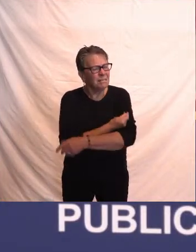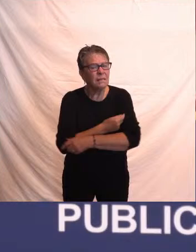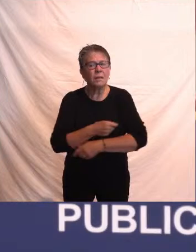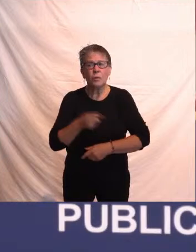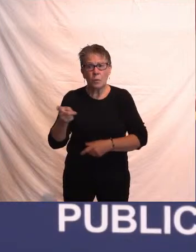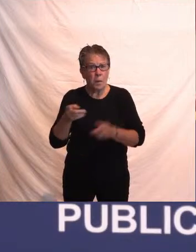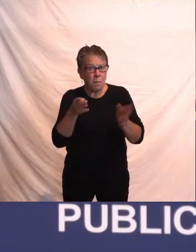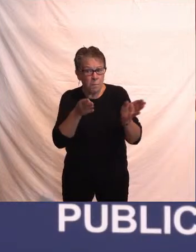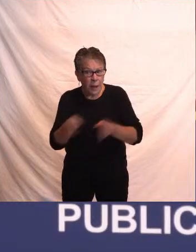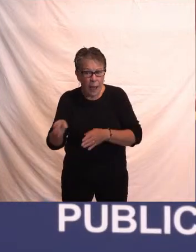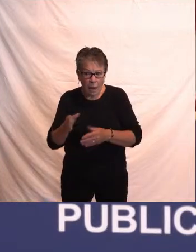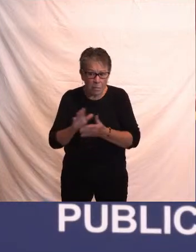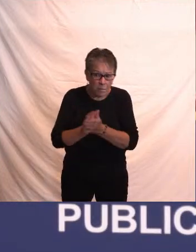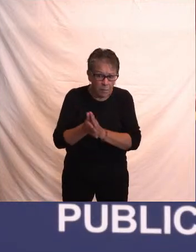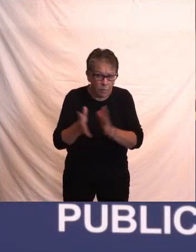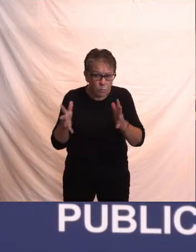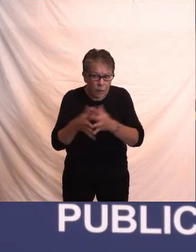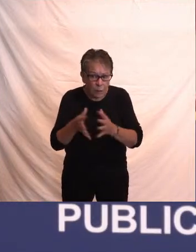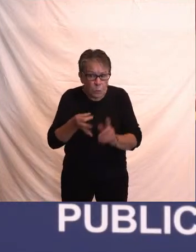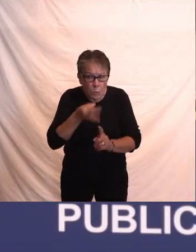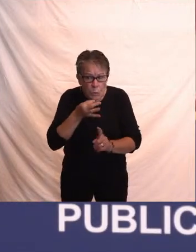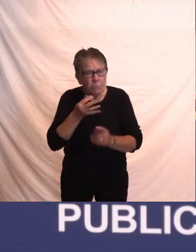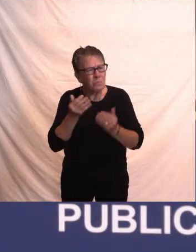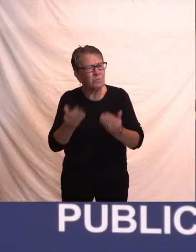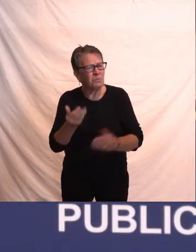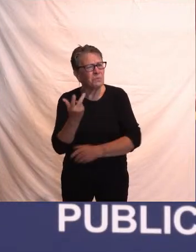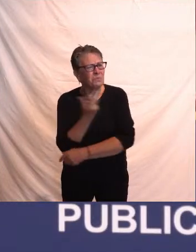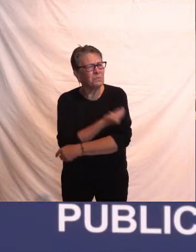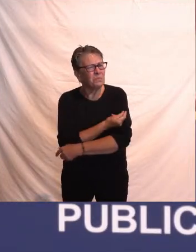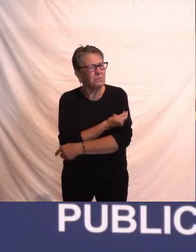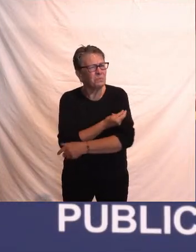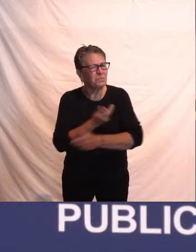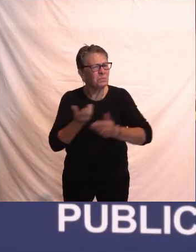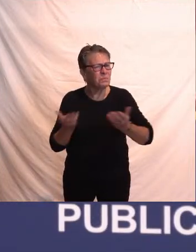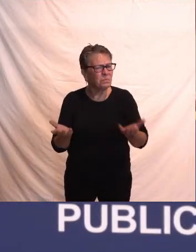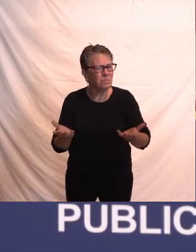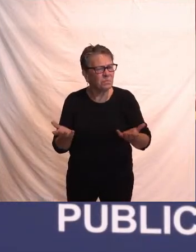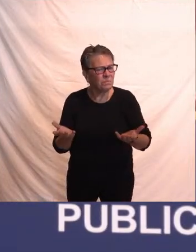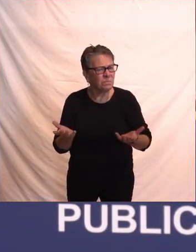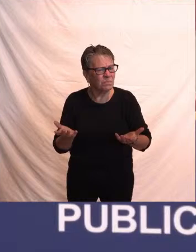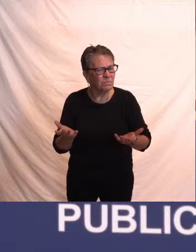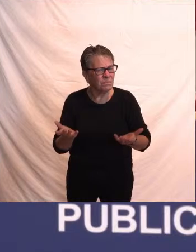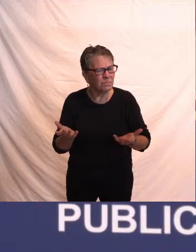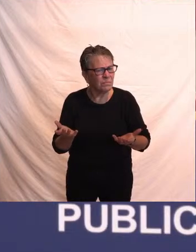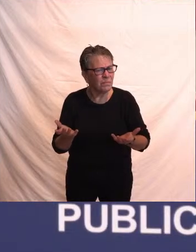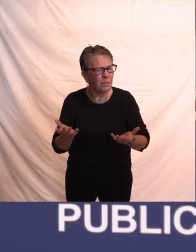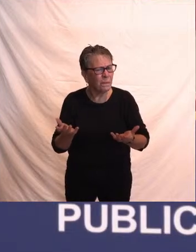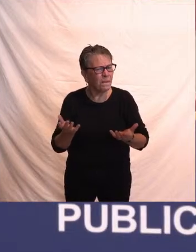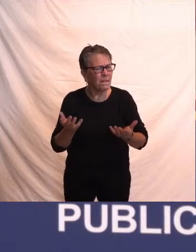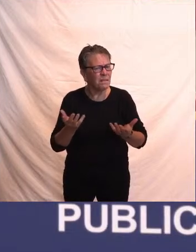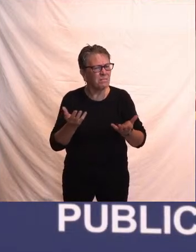group. There is no evidence suggesting that fertility problems are a side effect of COVID-19